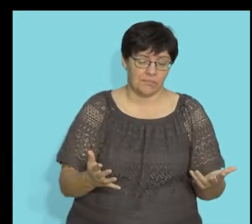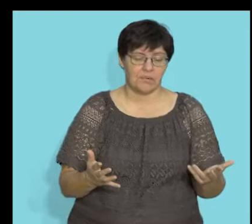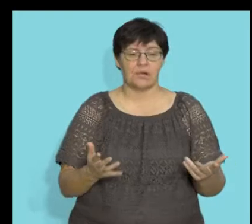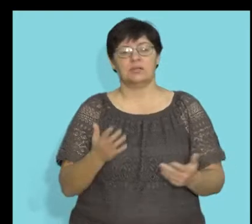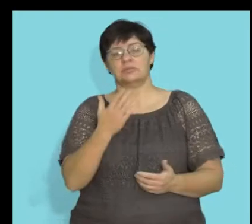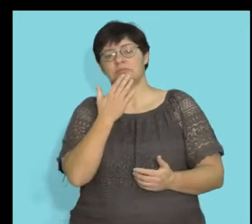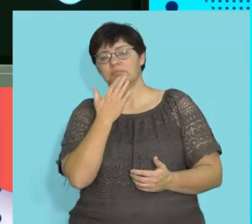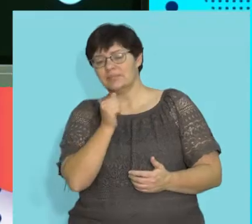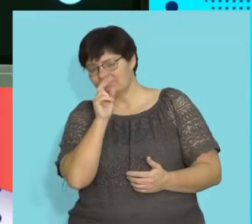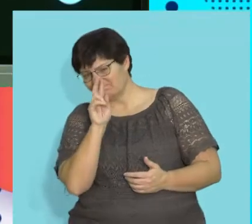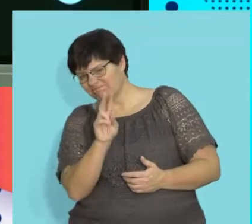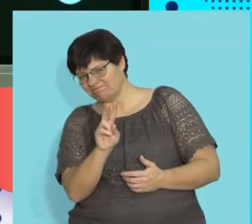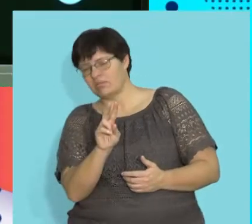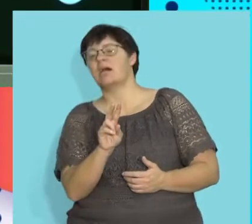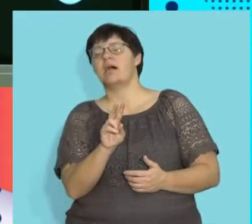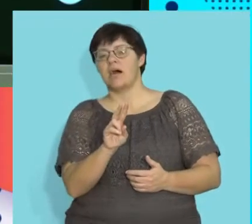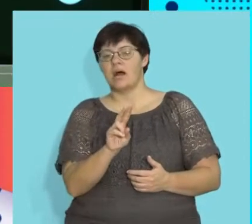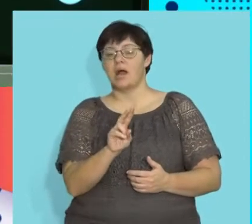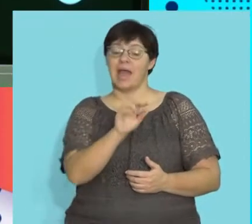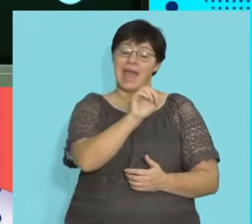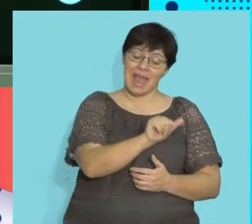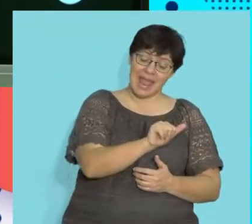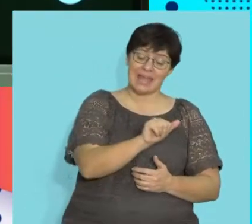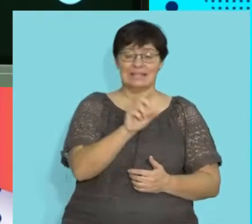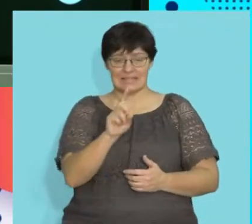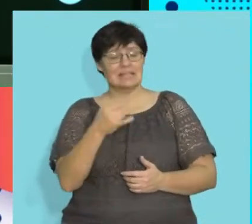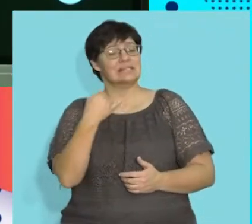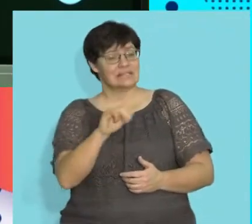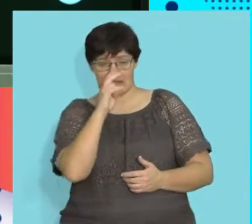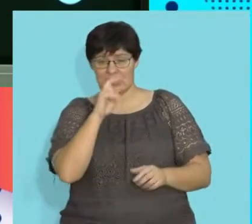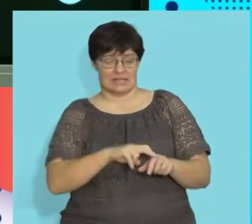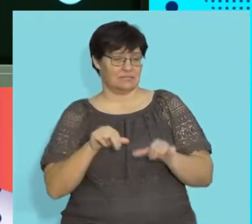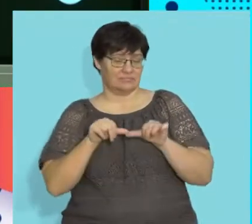So guys, please know that we still need to know what A and